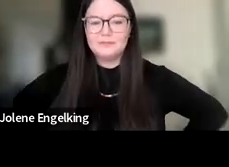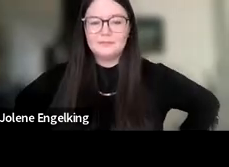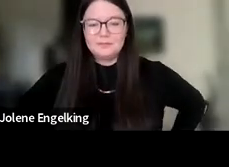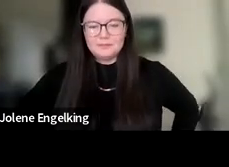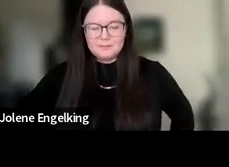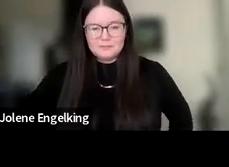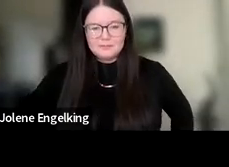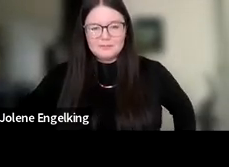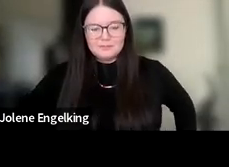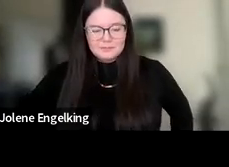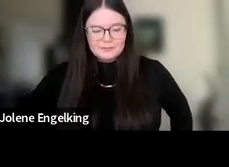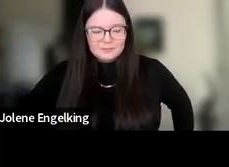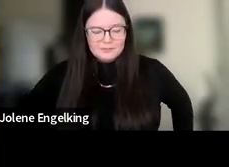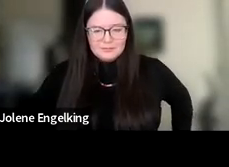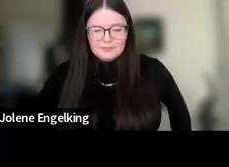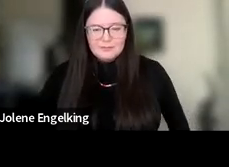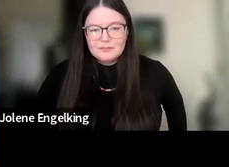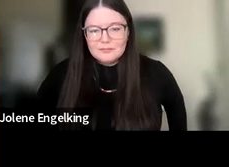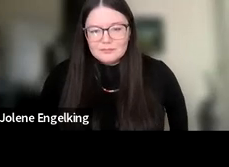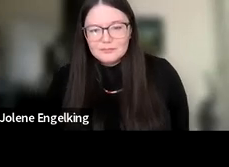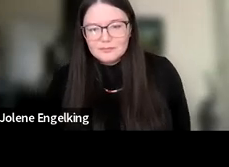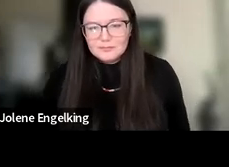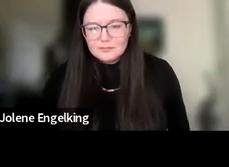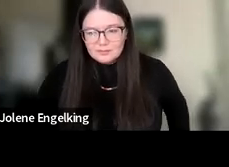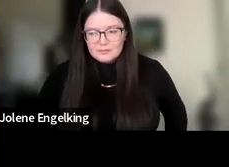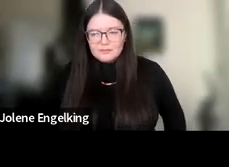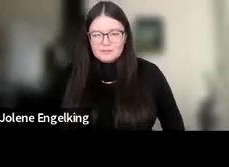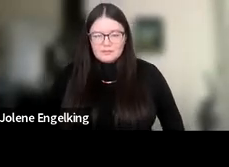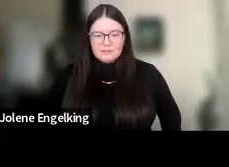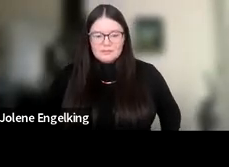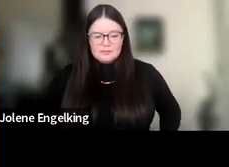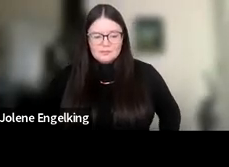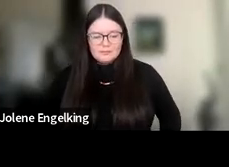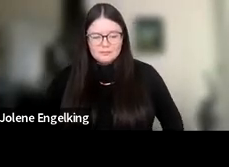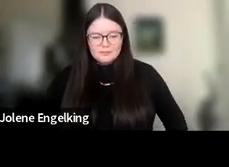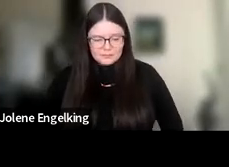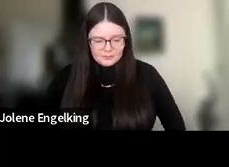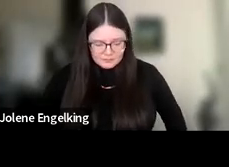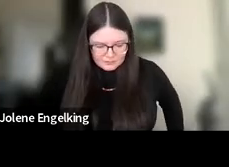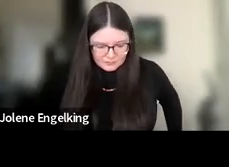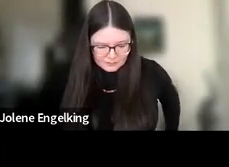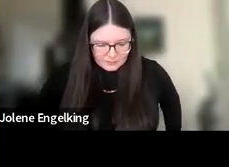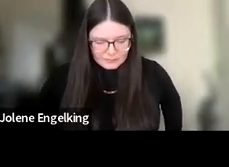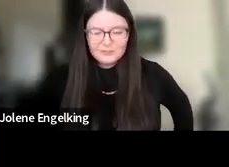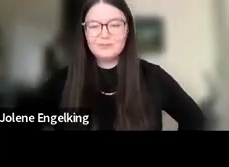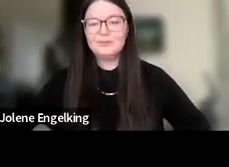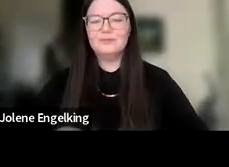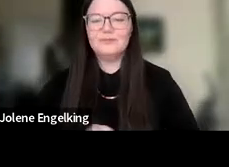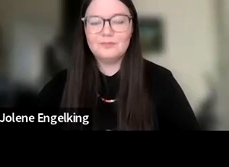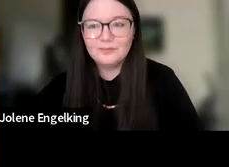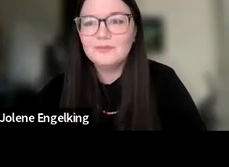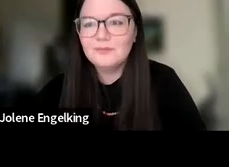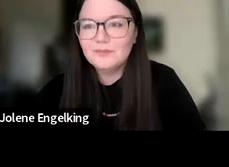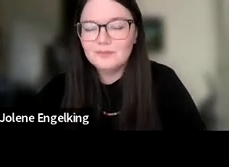assault survivors. We are very proud to be supporting culture-specific sexual assault capacity building centers, whom you will hear